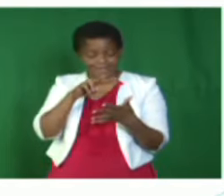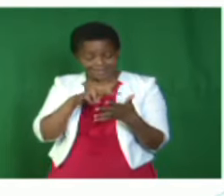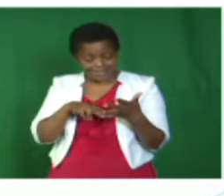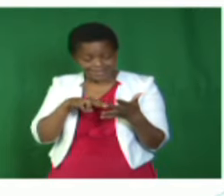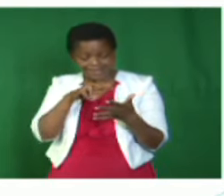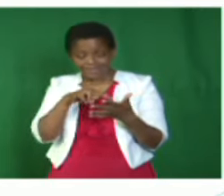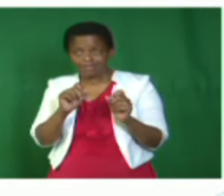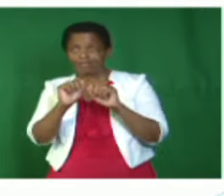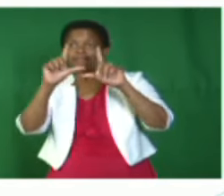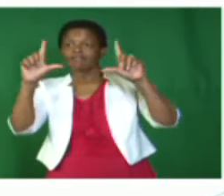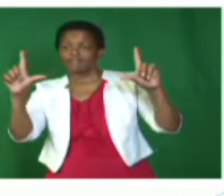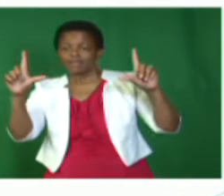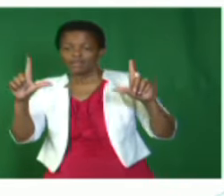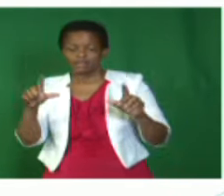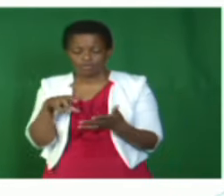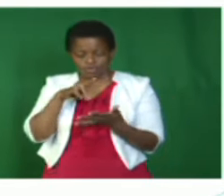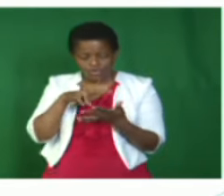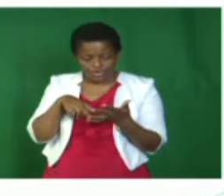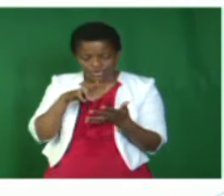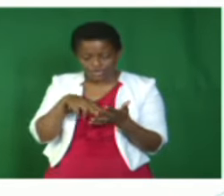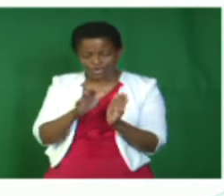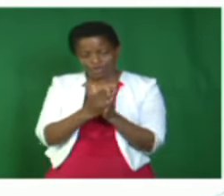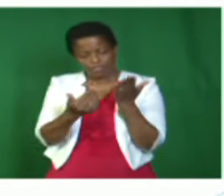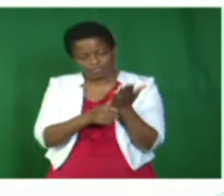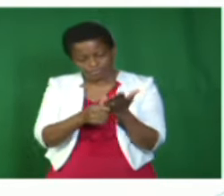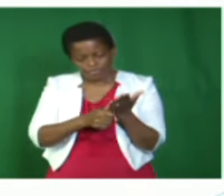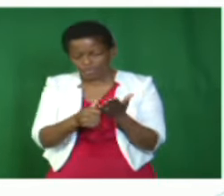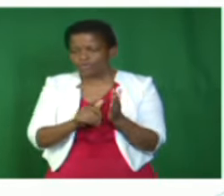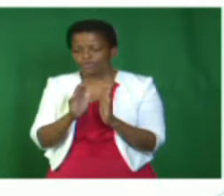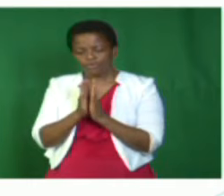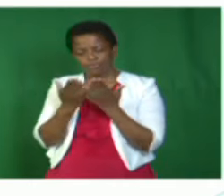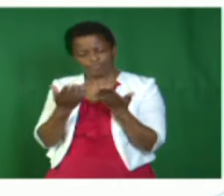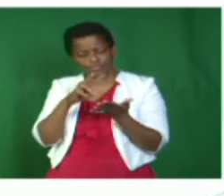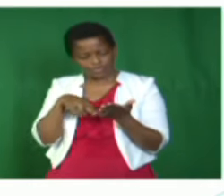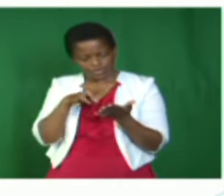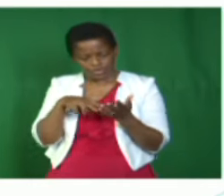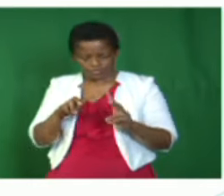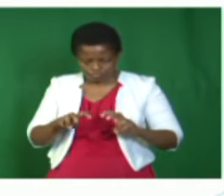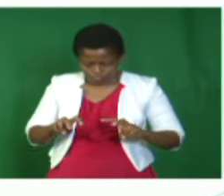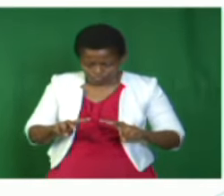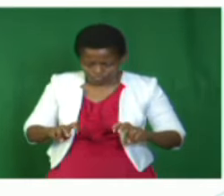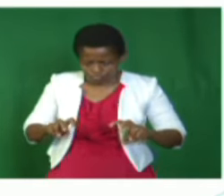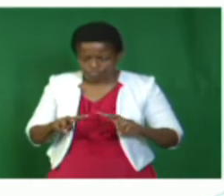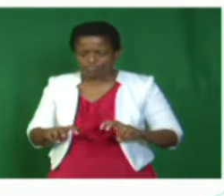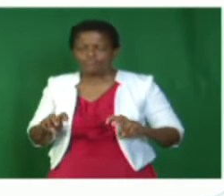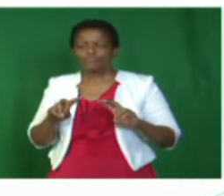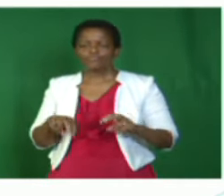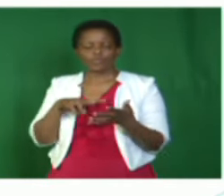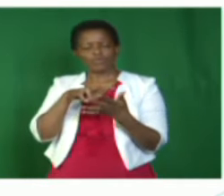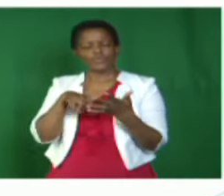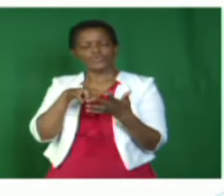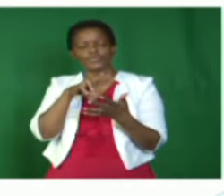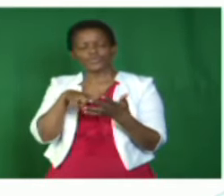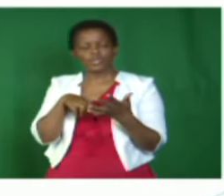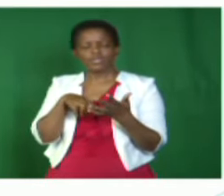advert, you are able to read a brochure, you are able to read a research, you are able to read even a